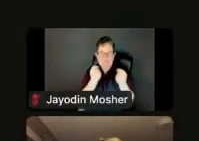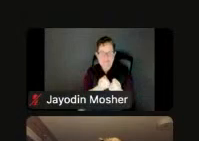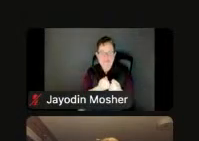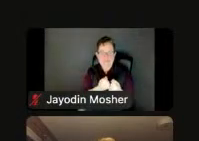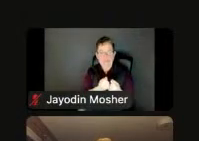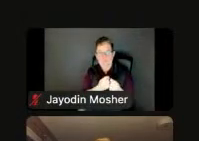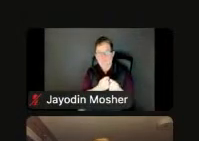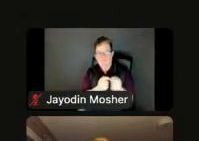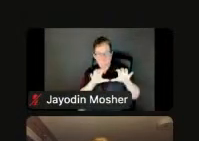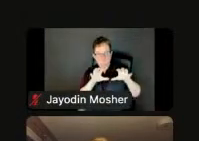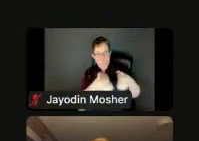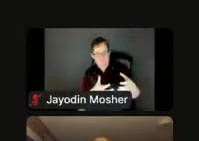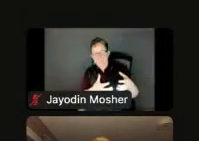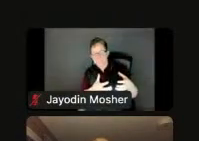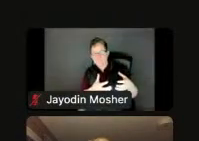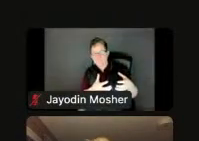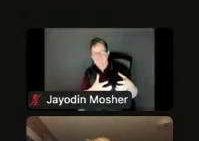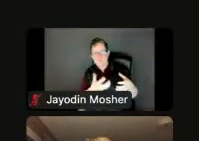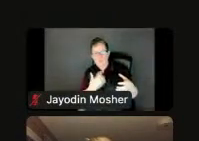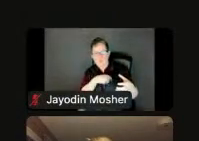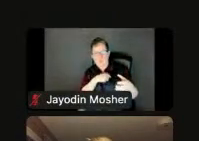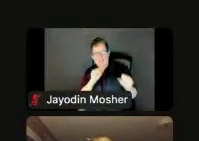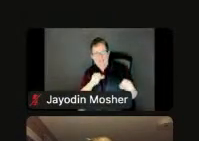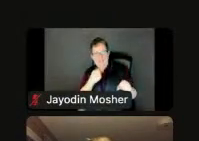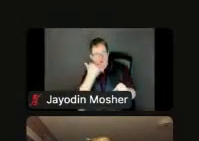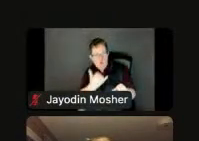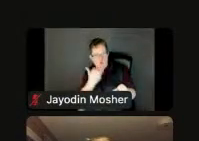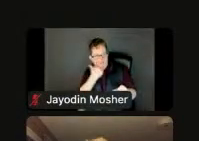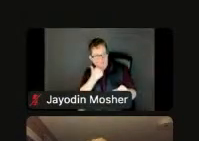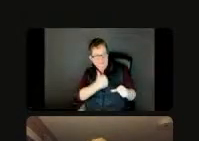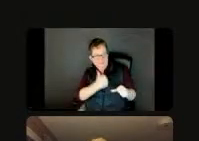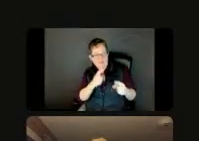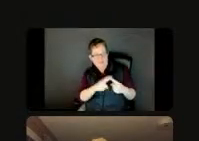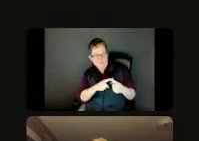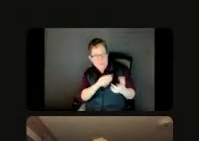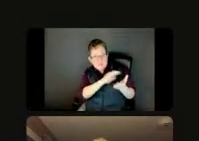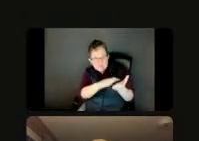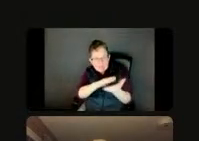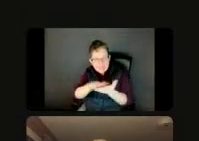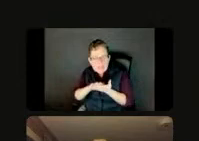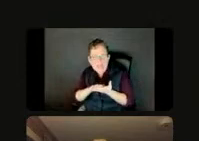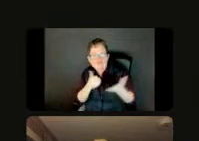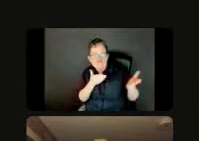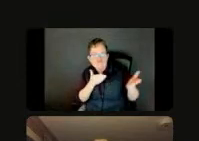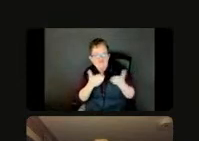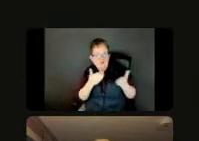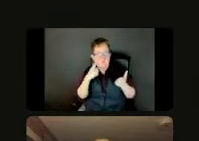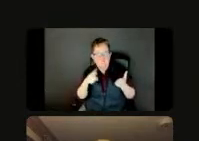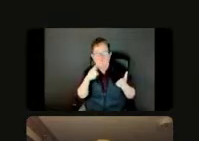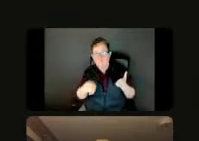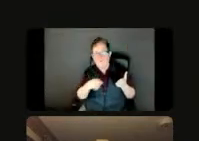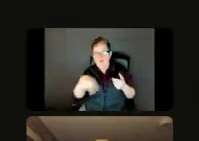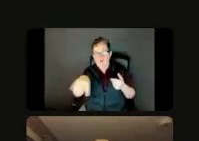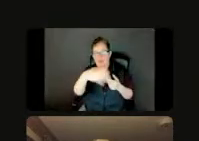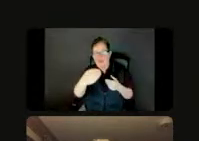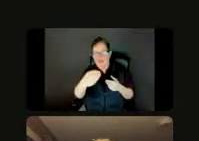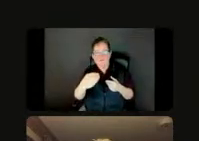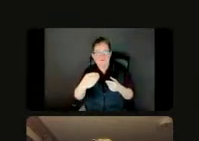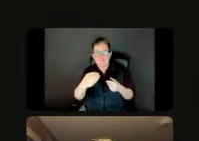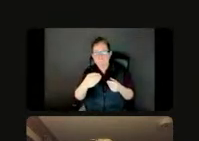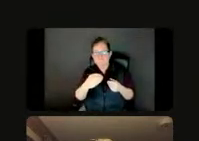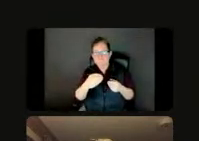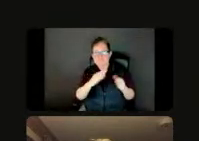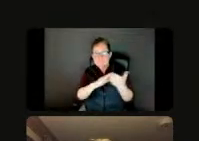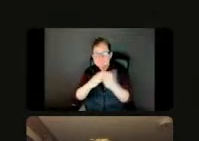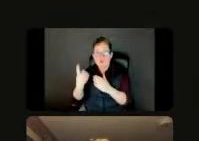group of people that we can call on every day to do cleanups and sanitation work in the field. We